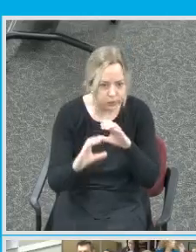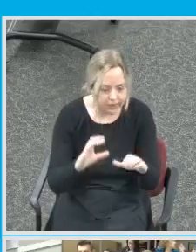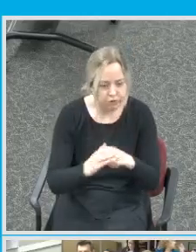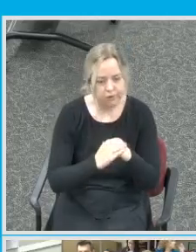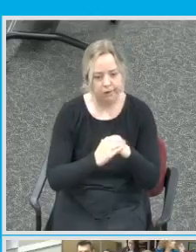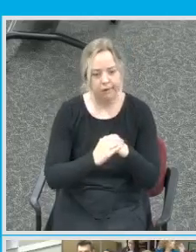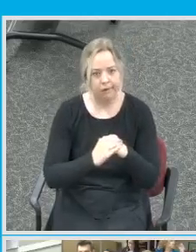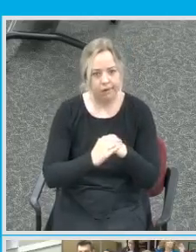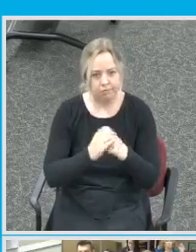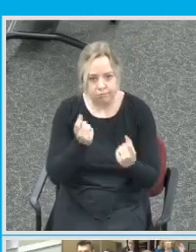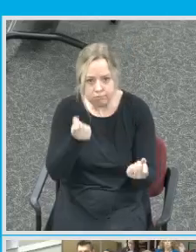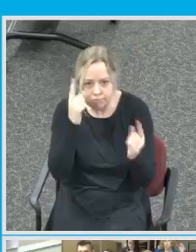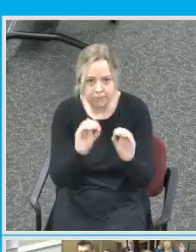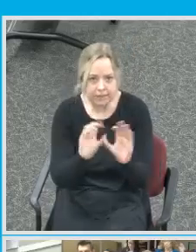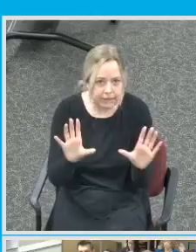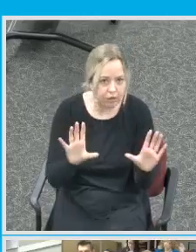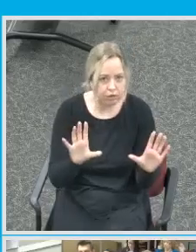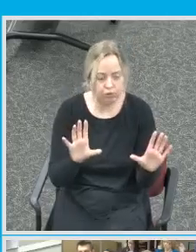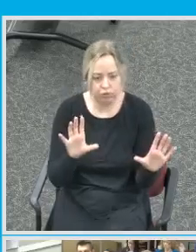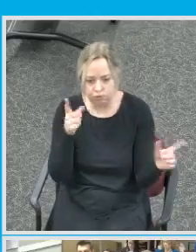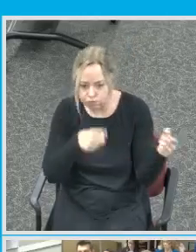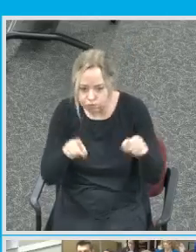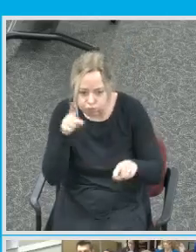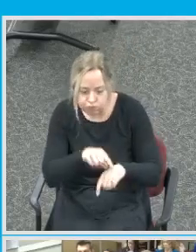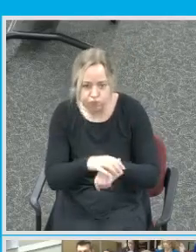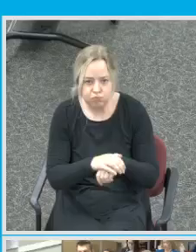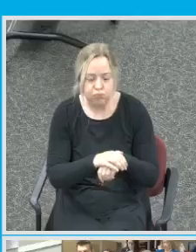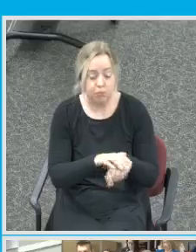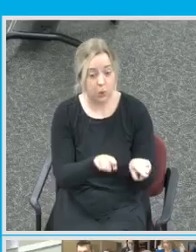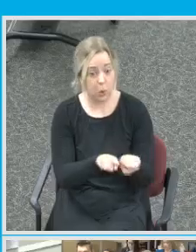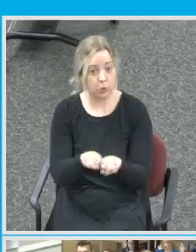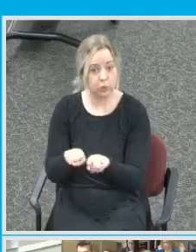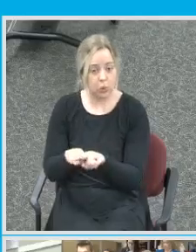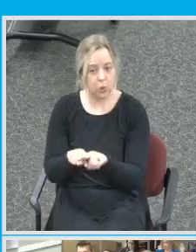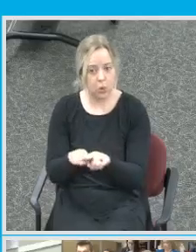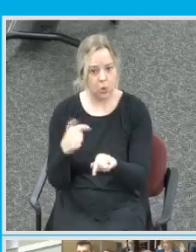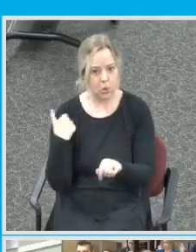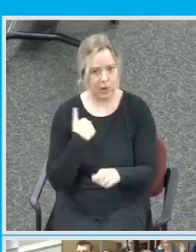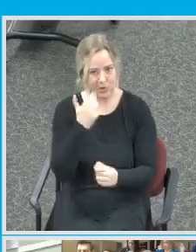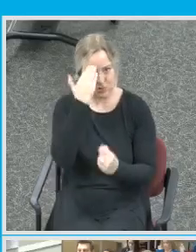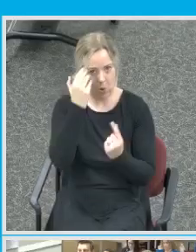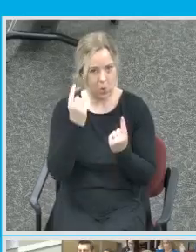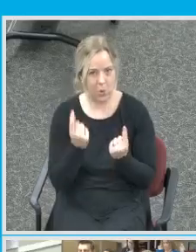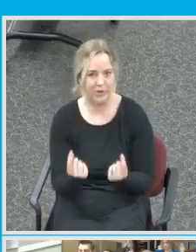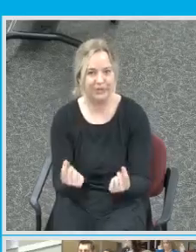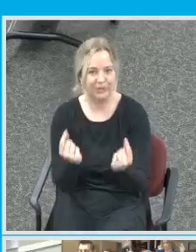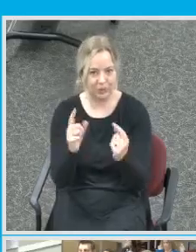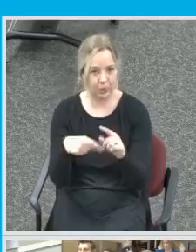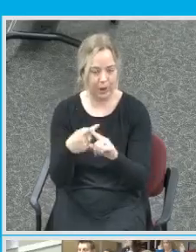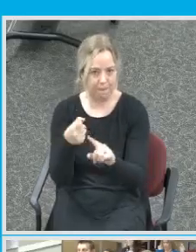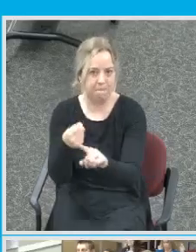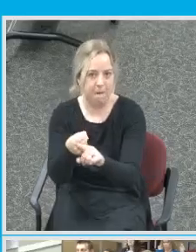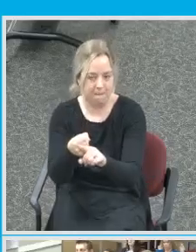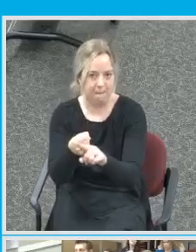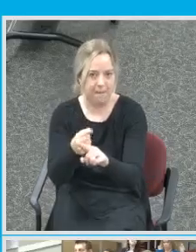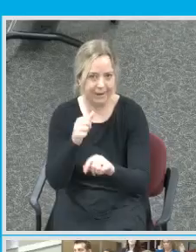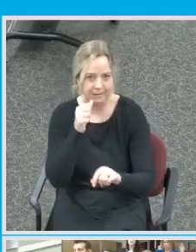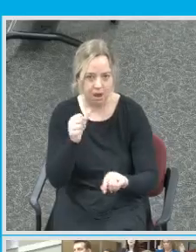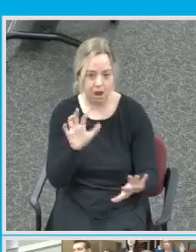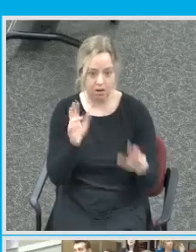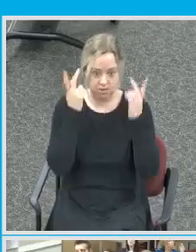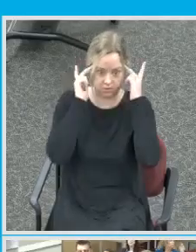being able to have relationships where we're not picking up the phone on the fly, but we know what to expect from our partners is critically important to a